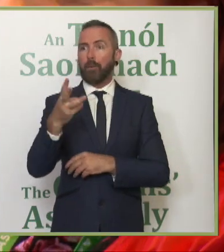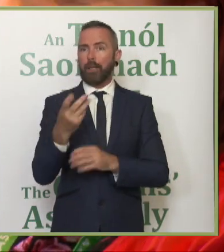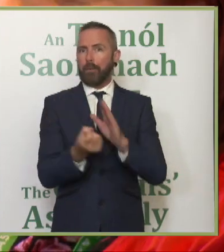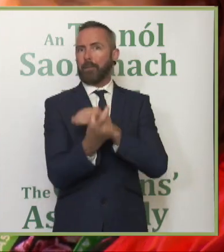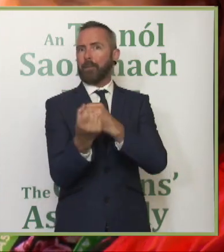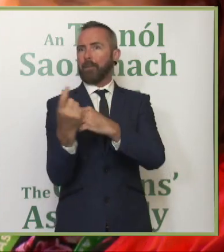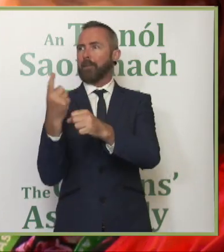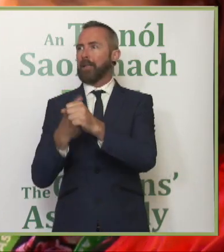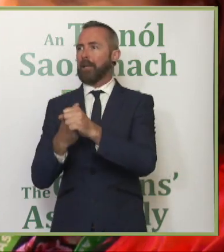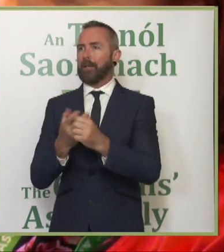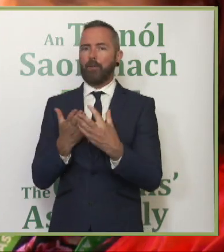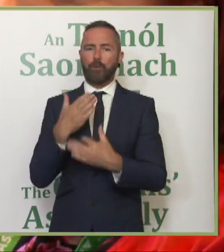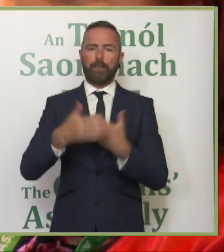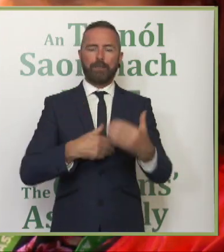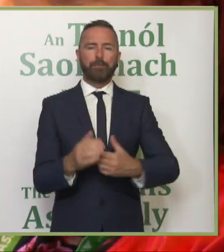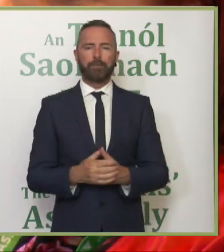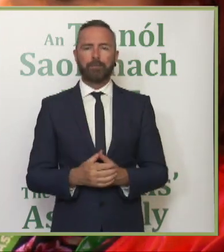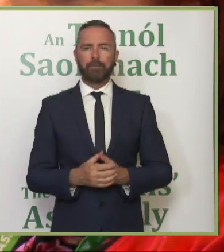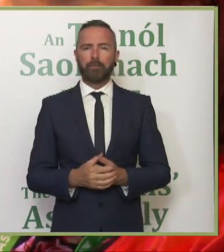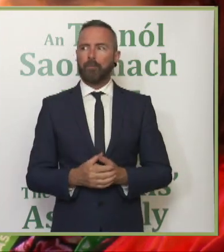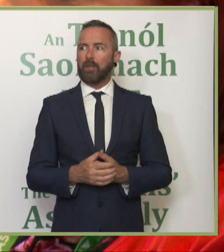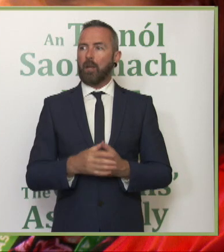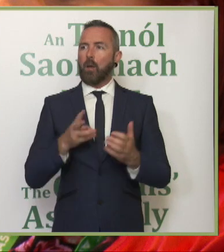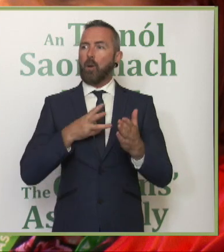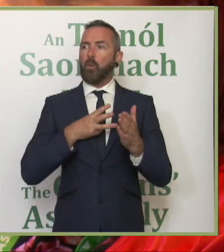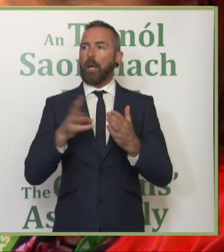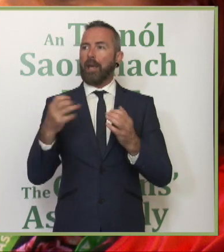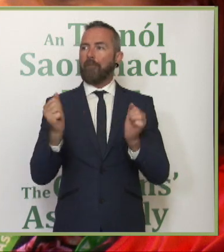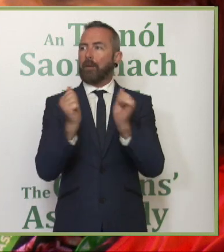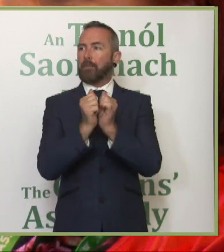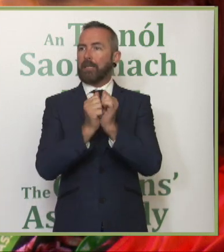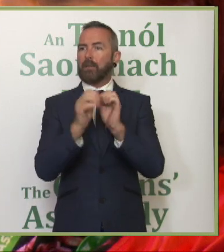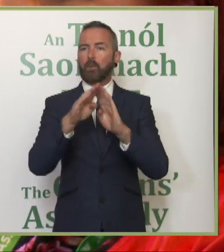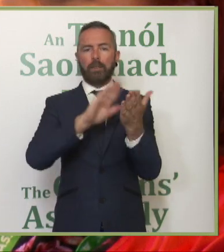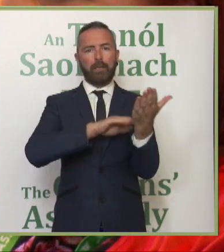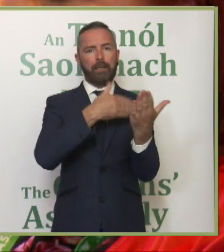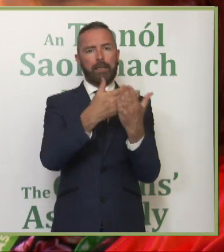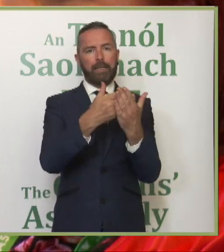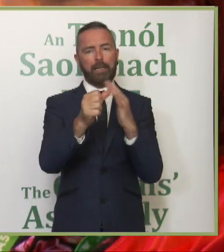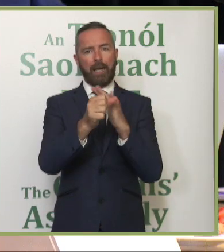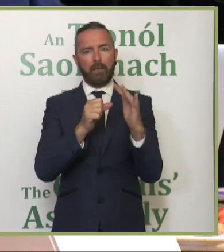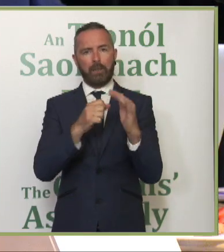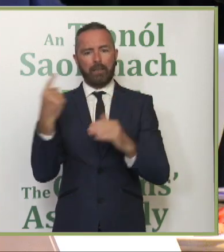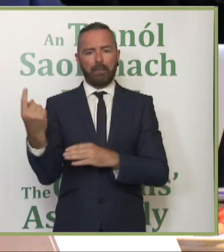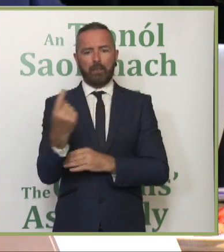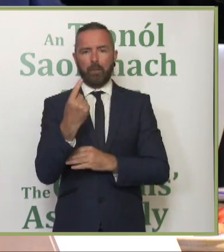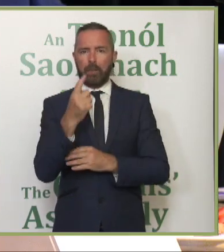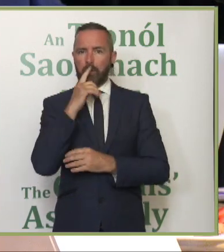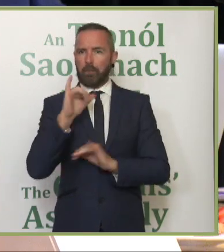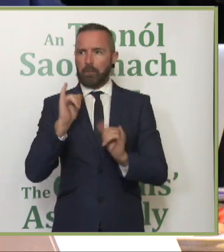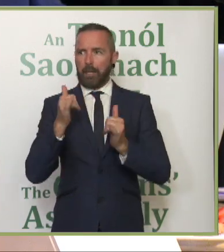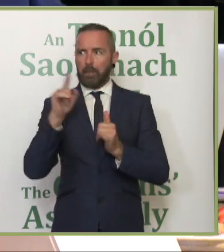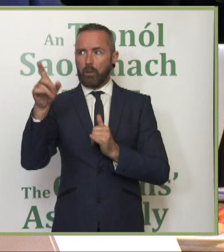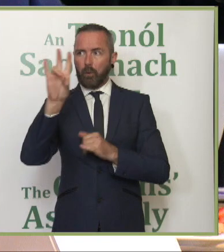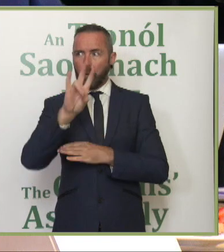we will come to the Assembly meeting in where we'll have some of the legal expertise coming in with us as well. But I know many of your questions are actually